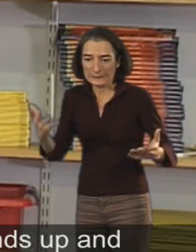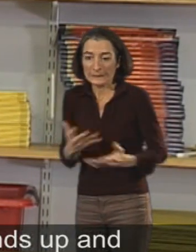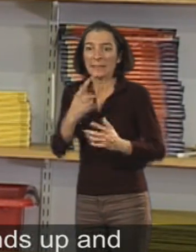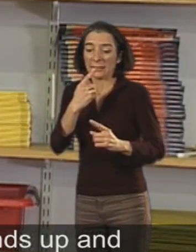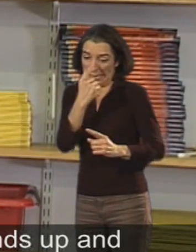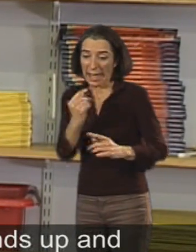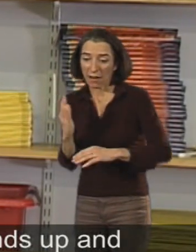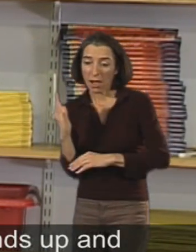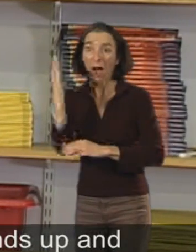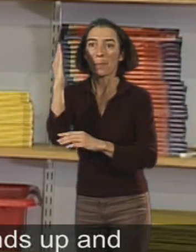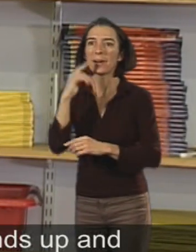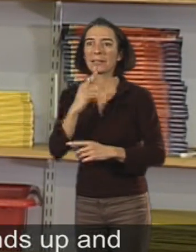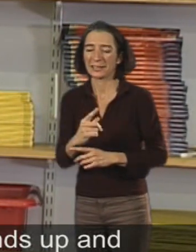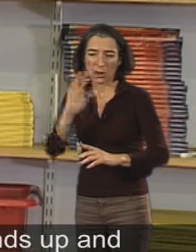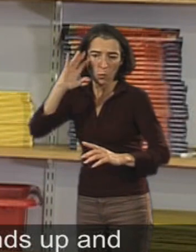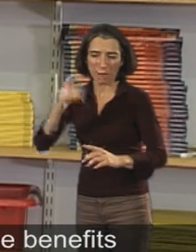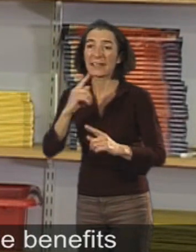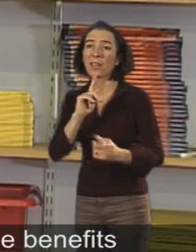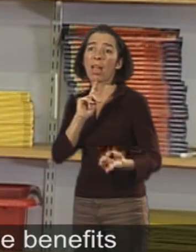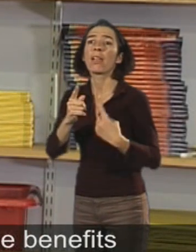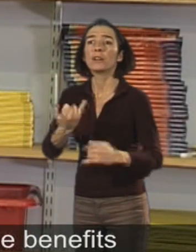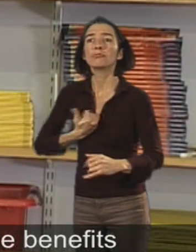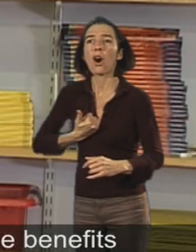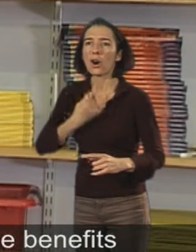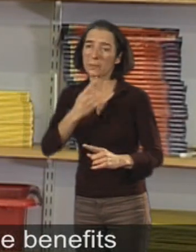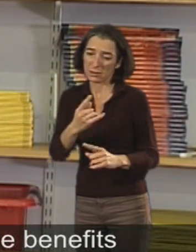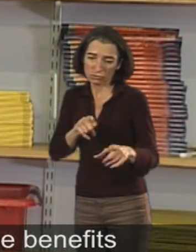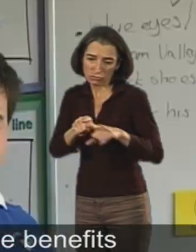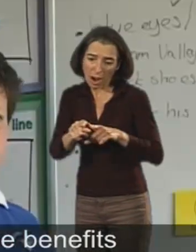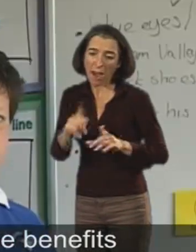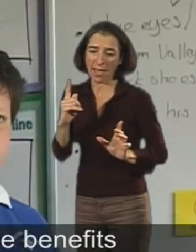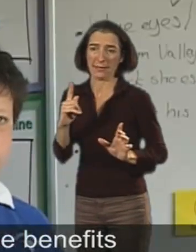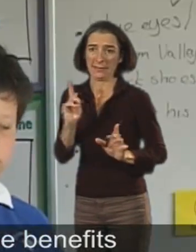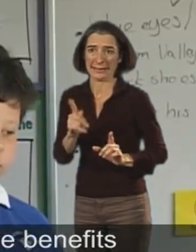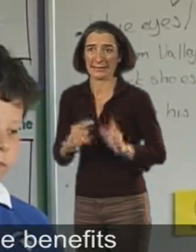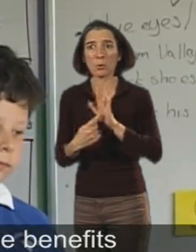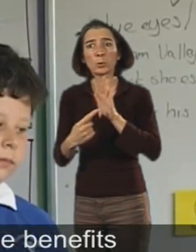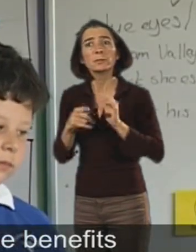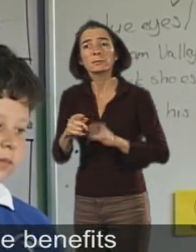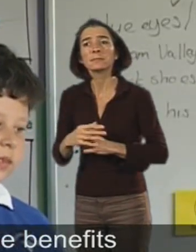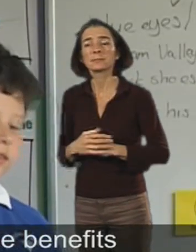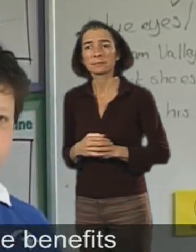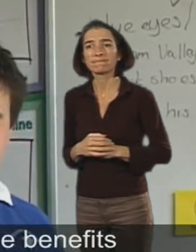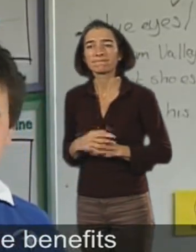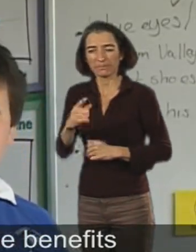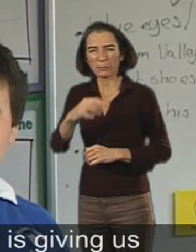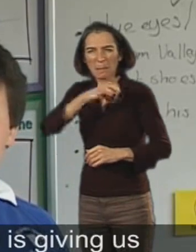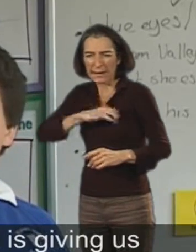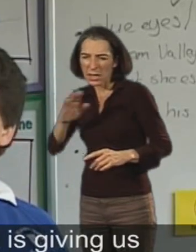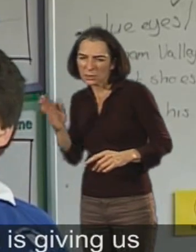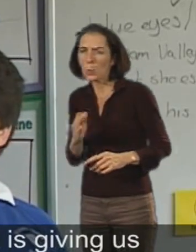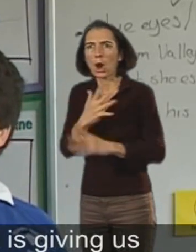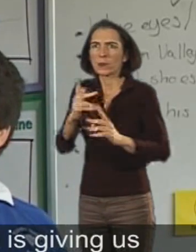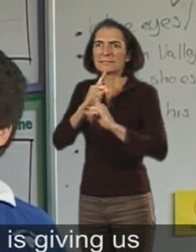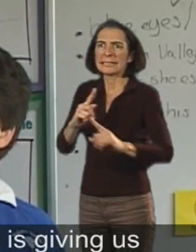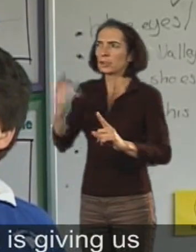their hands up and say to them, it doesn't matter if your answer's wrong, as long as you try. And benefits around the school, we've had a lot of teachers come